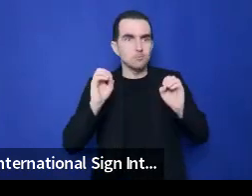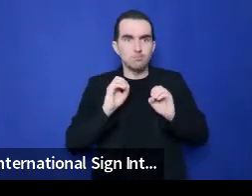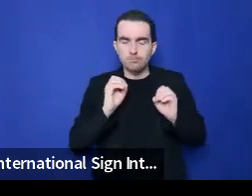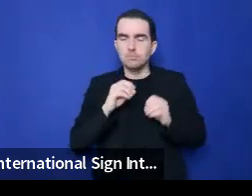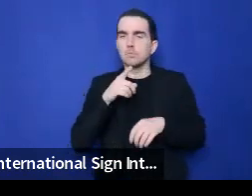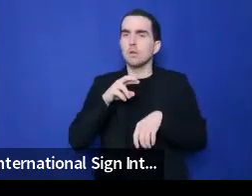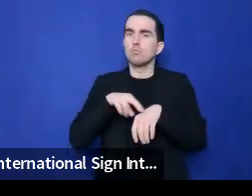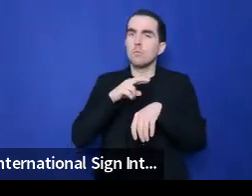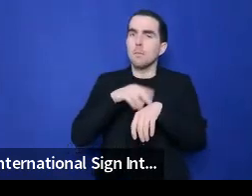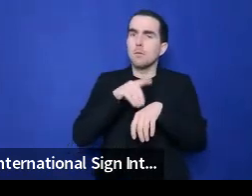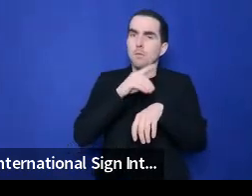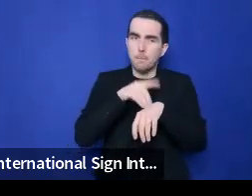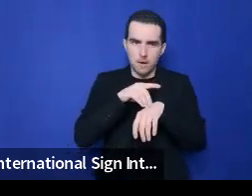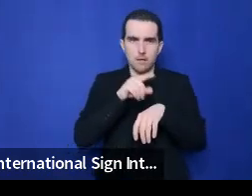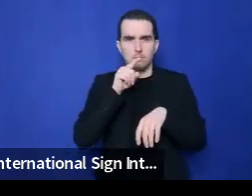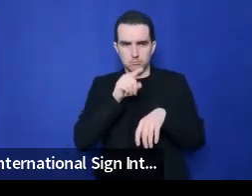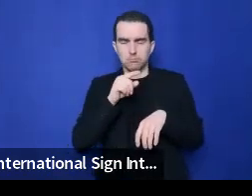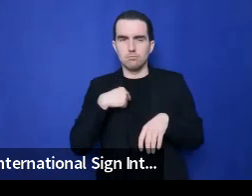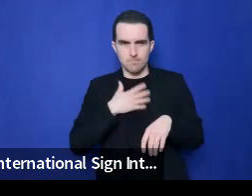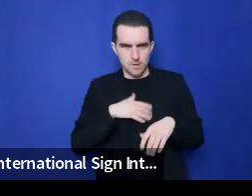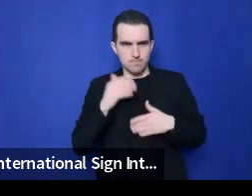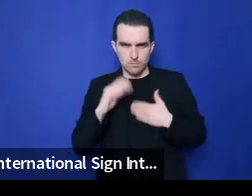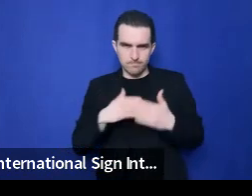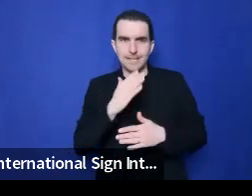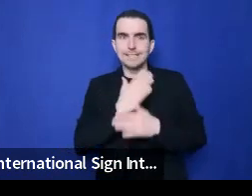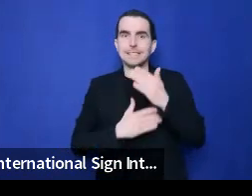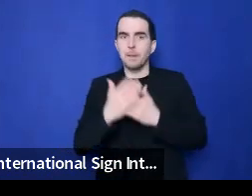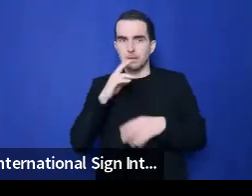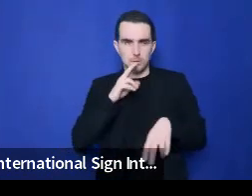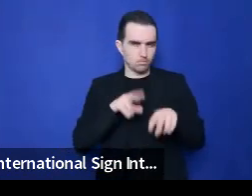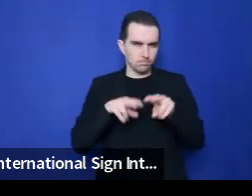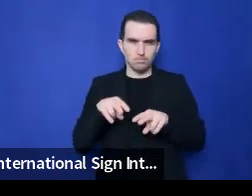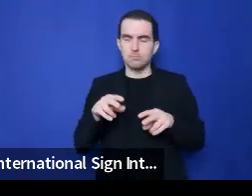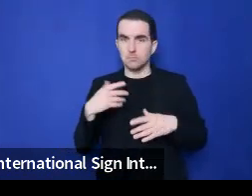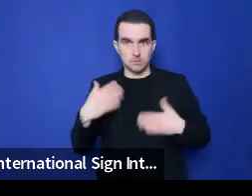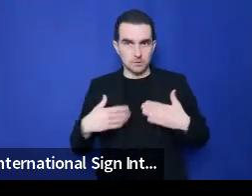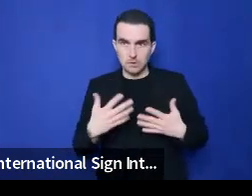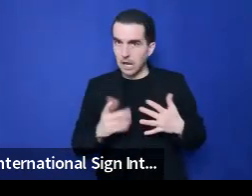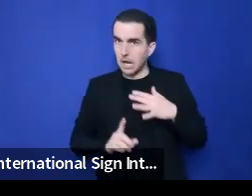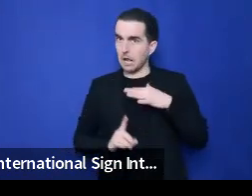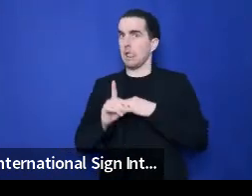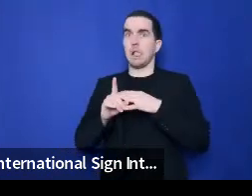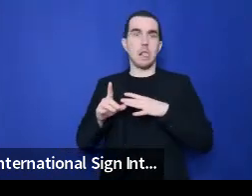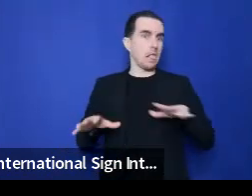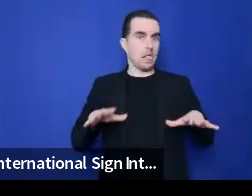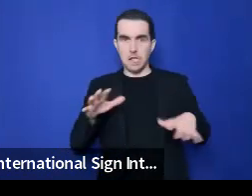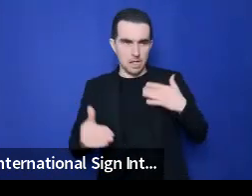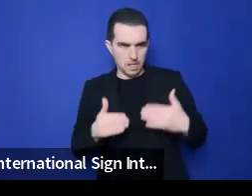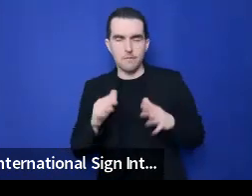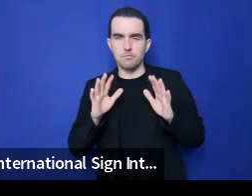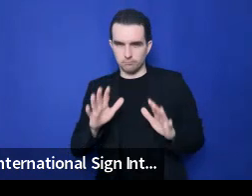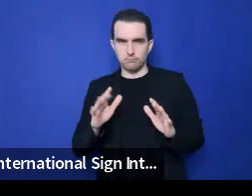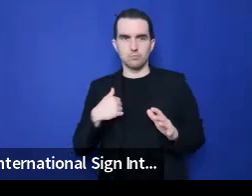We have seen also that there are issues in investing in comprehensive national individual